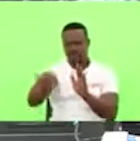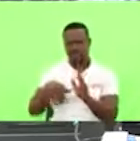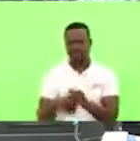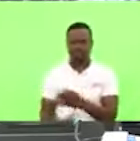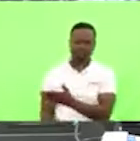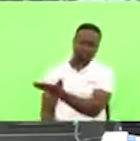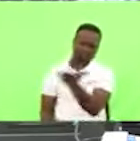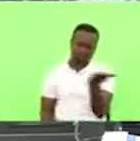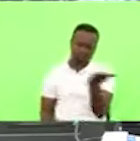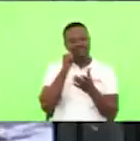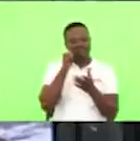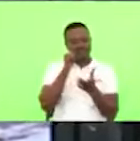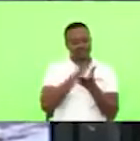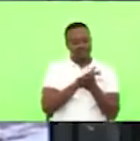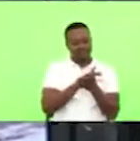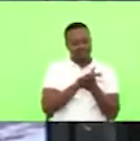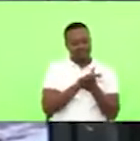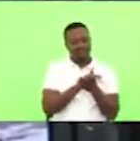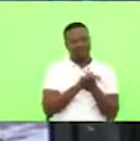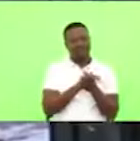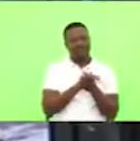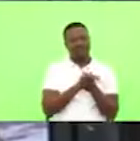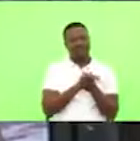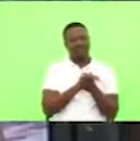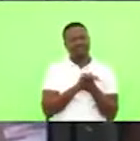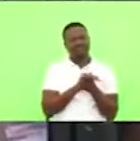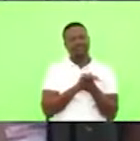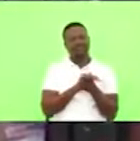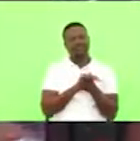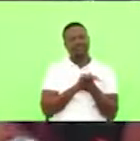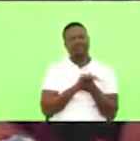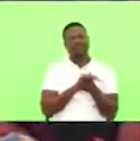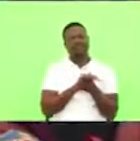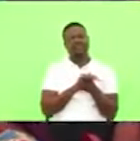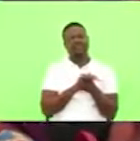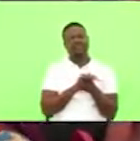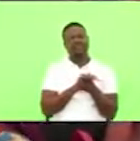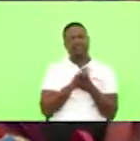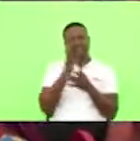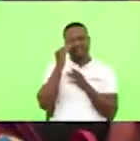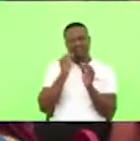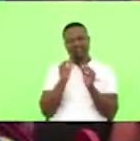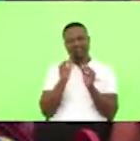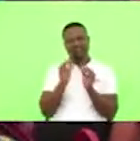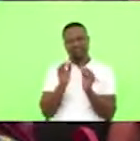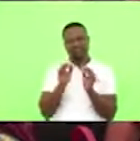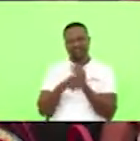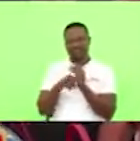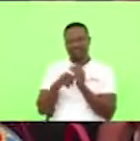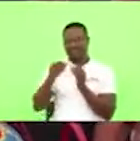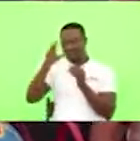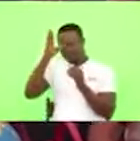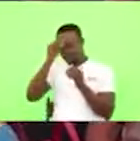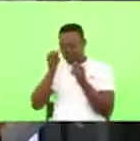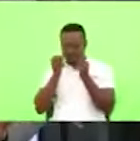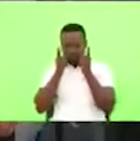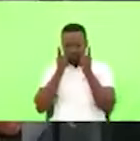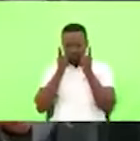A witness still not asleep. And the man was shocked with